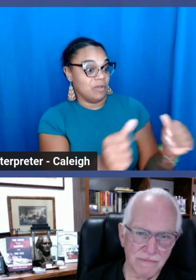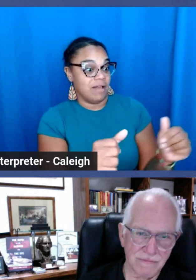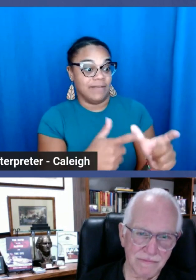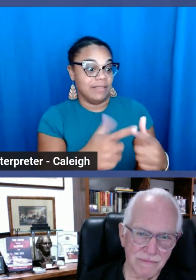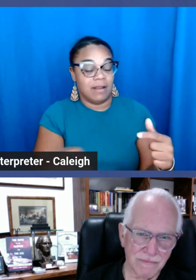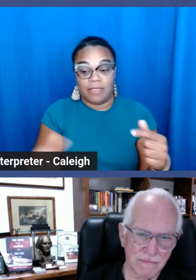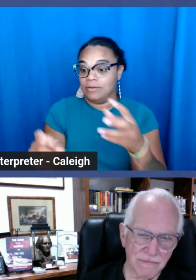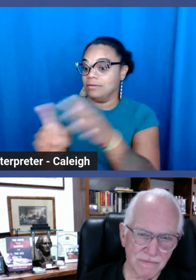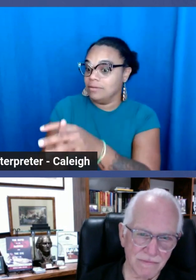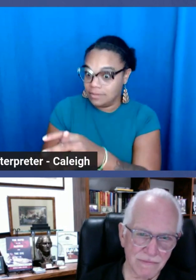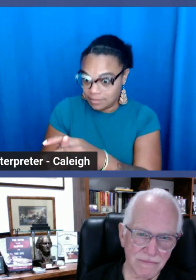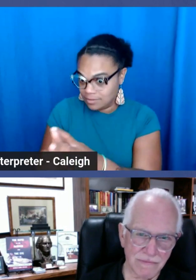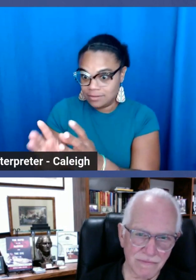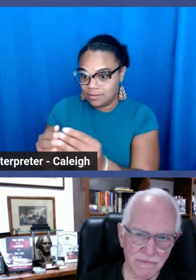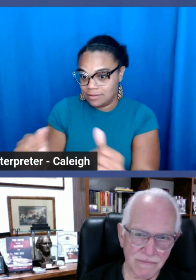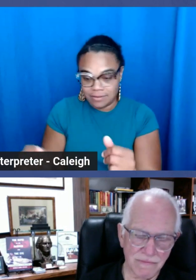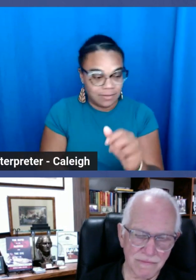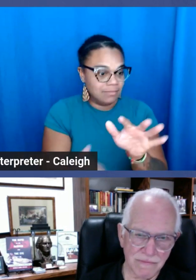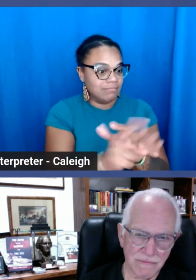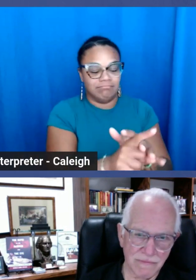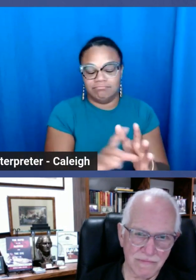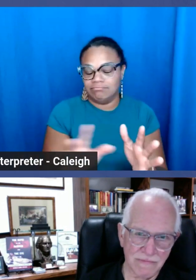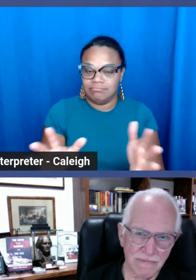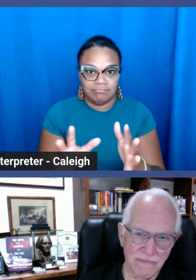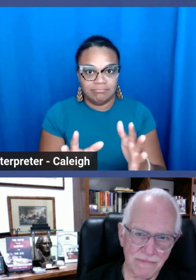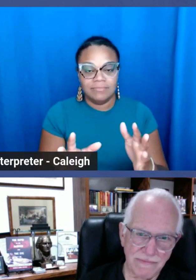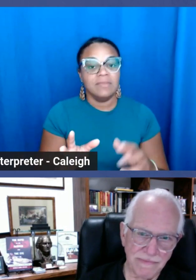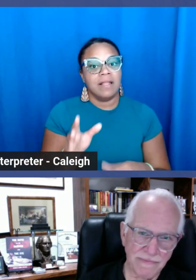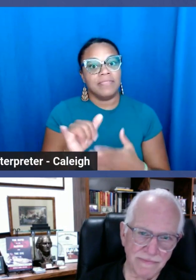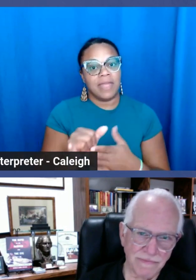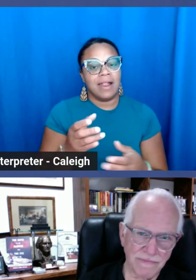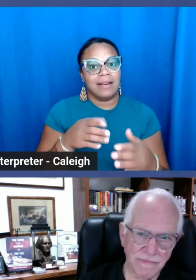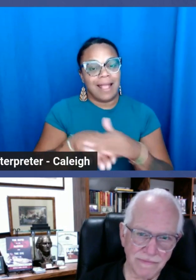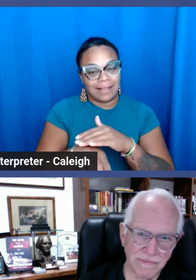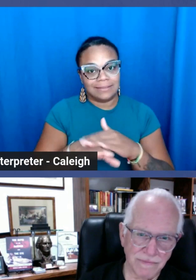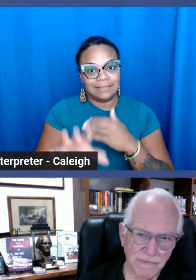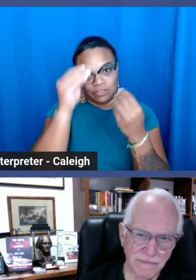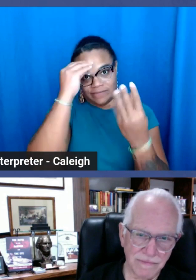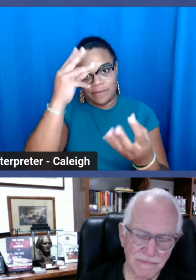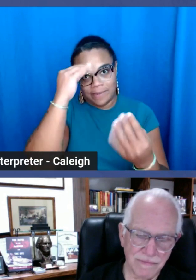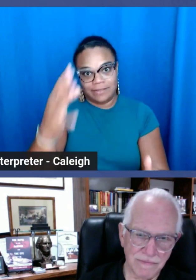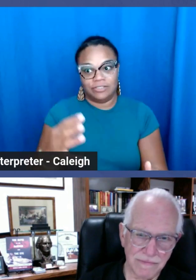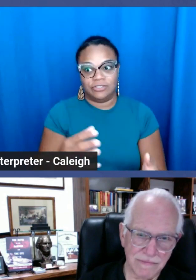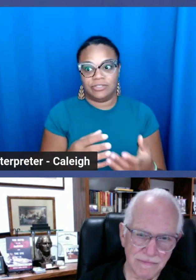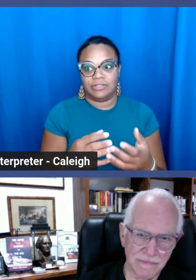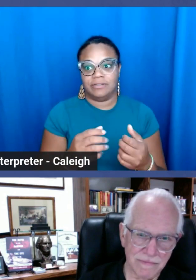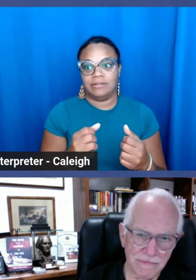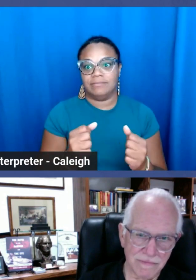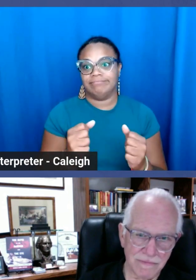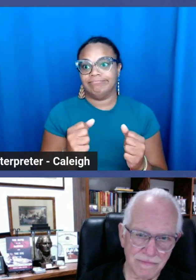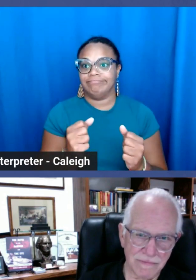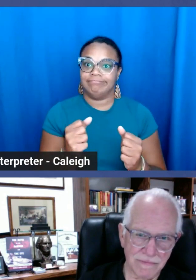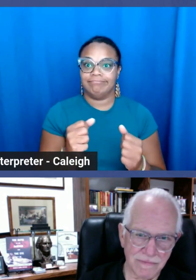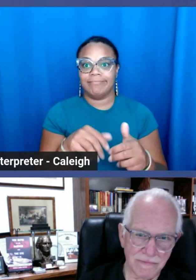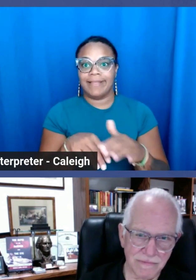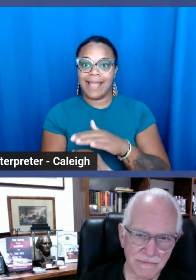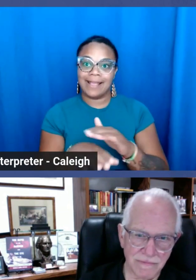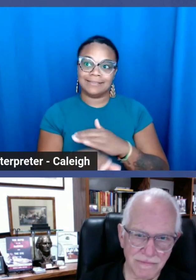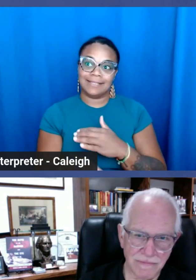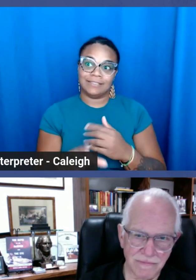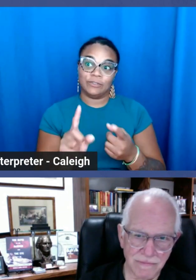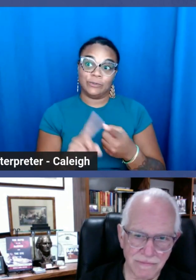free speech, that access to information, access to sometimes